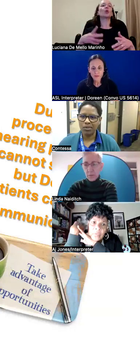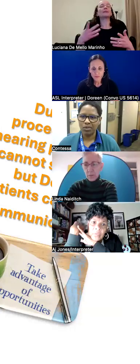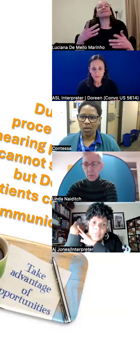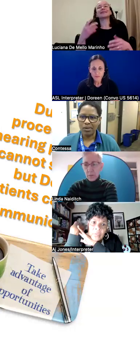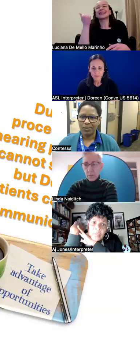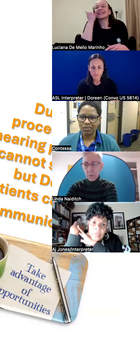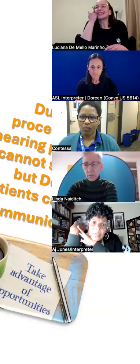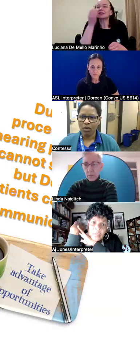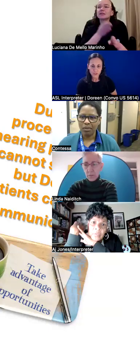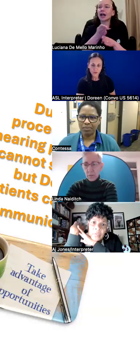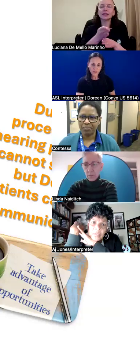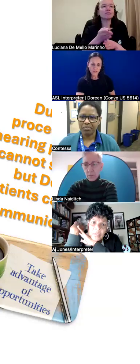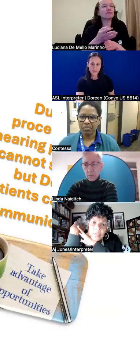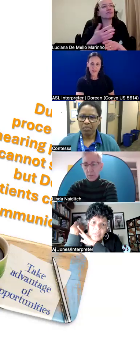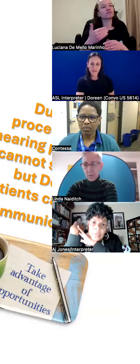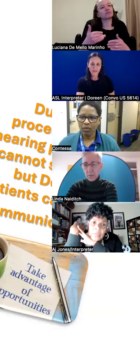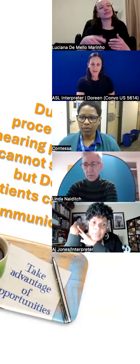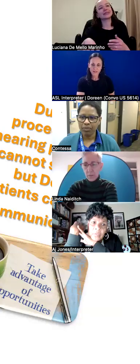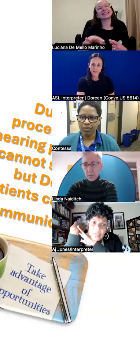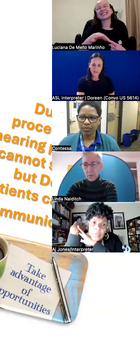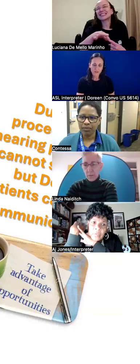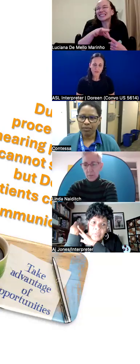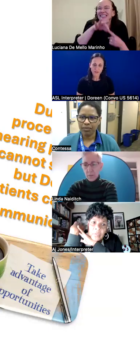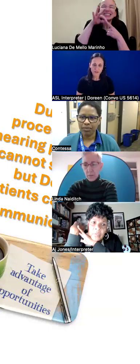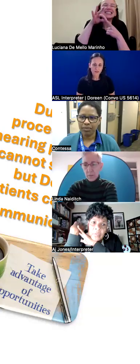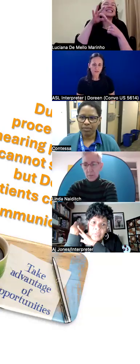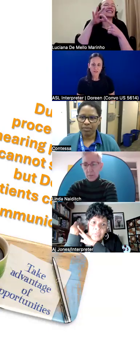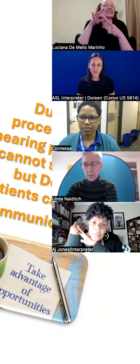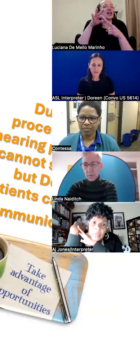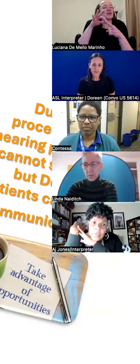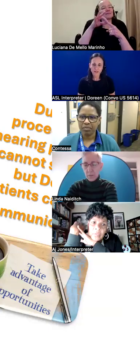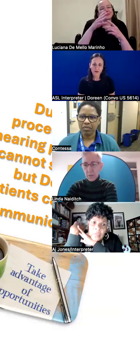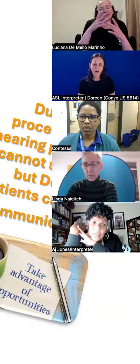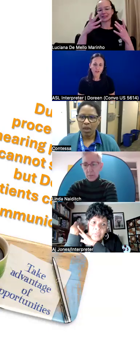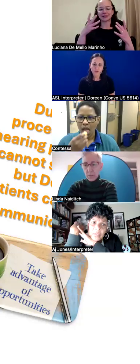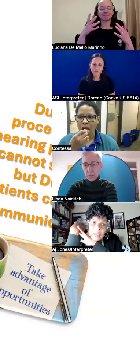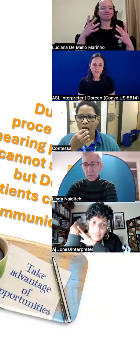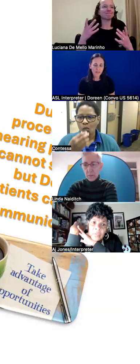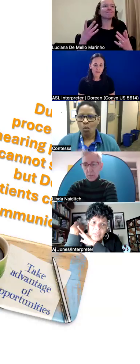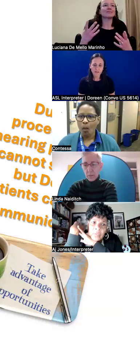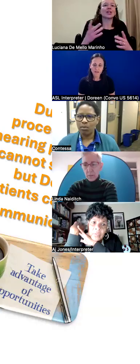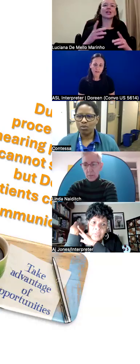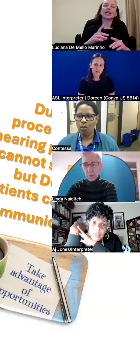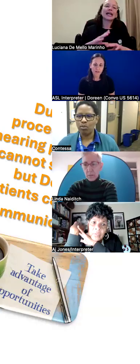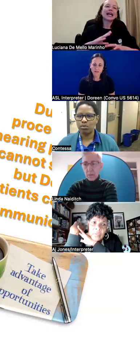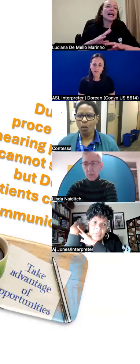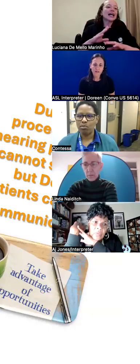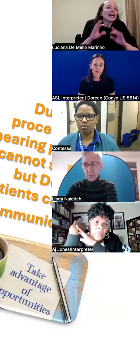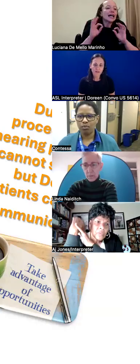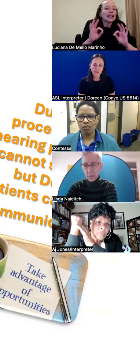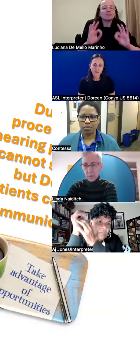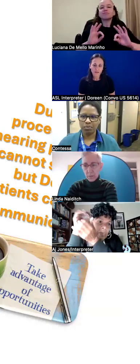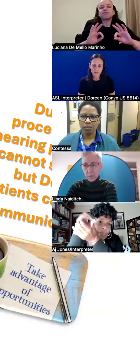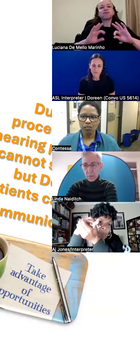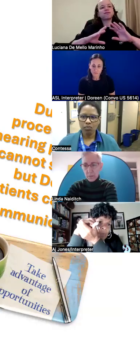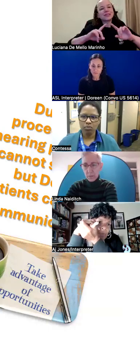So we do have to understand that in the dental field, there are unique,